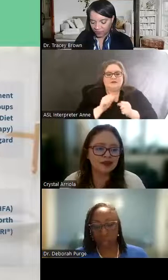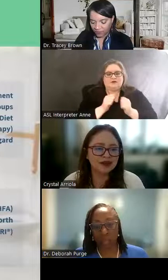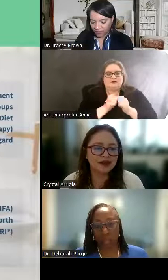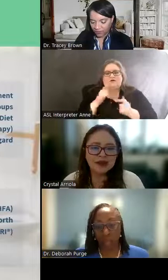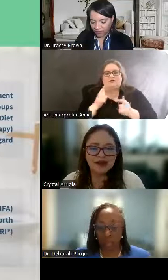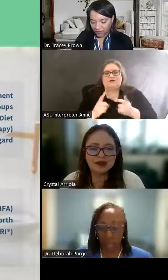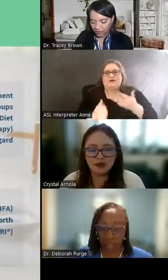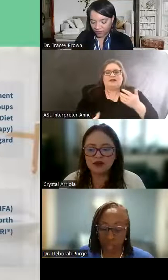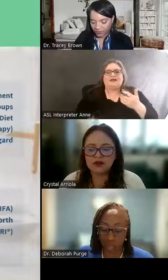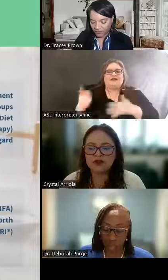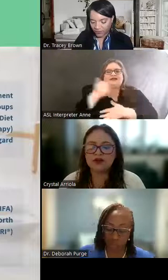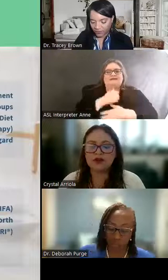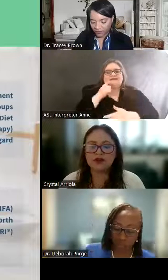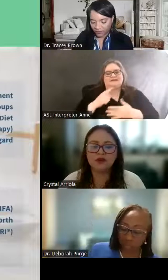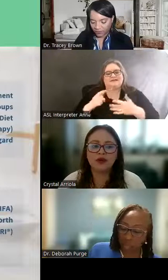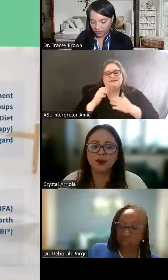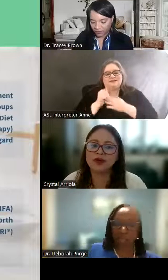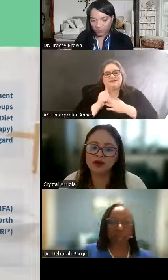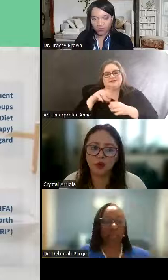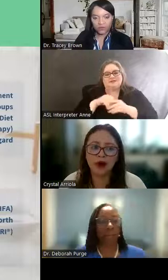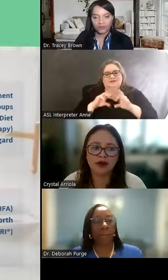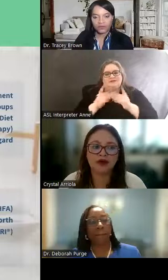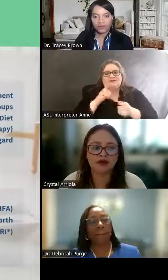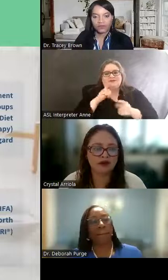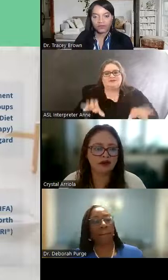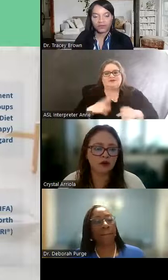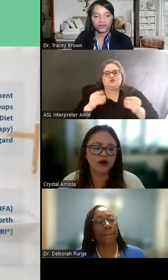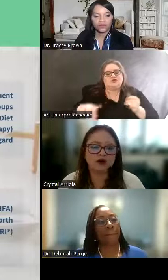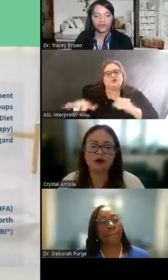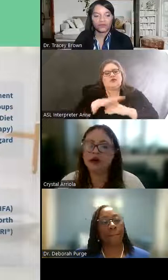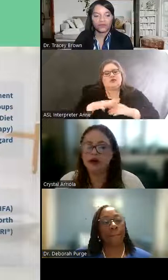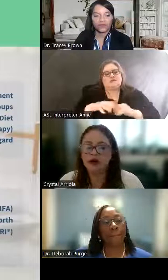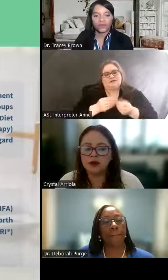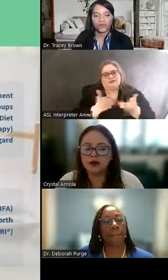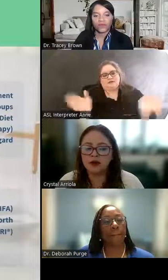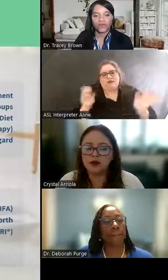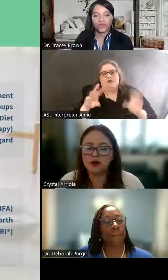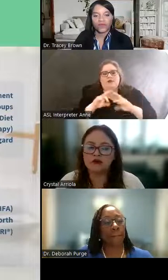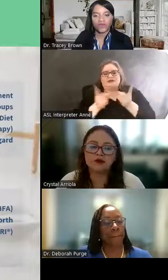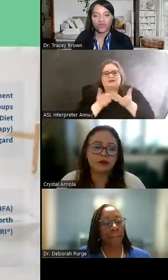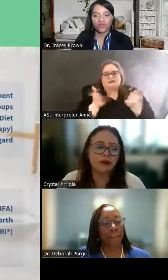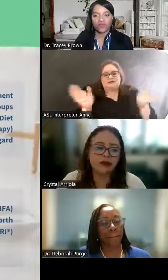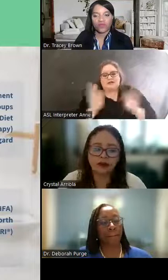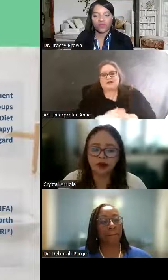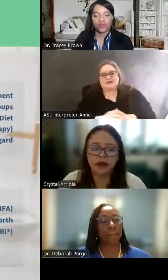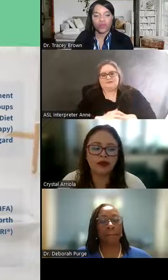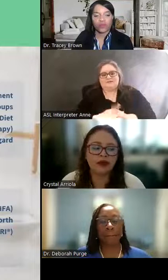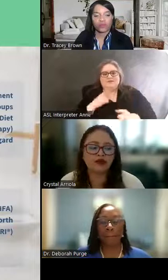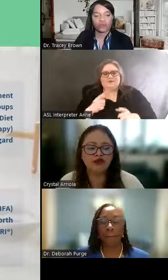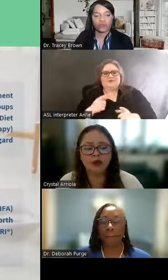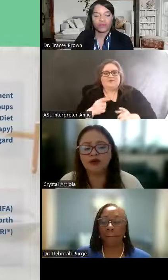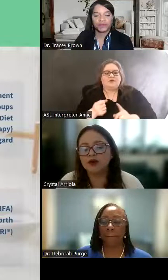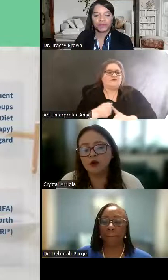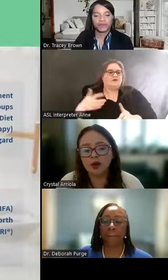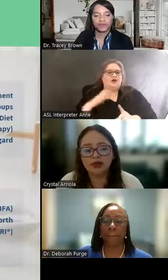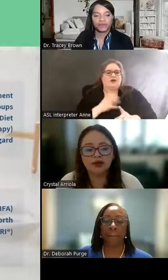leadership within the school district to do campus-wide or district-wide. So we've brought in programming as